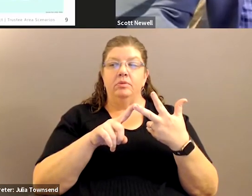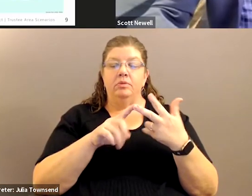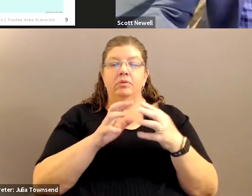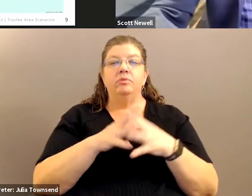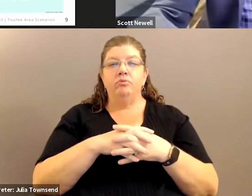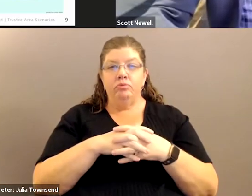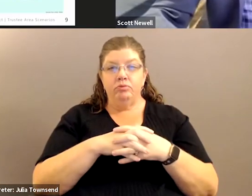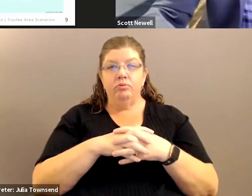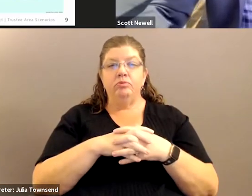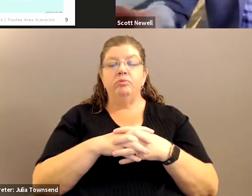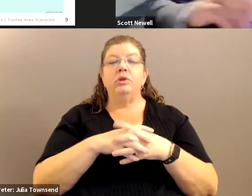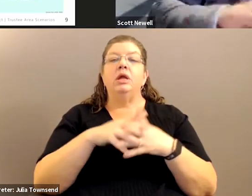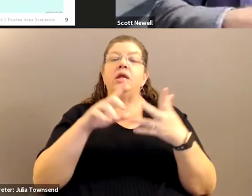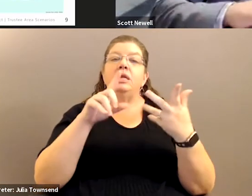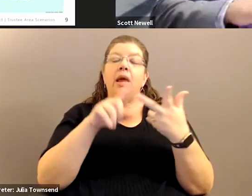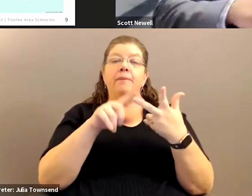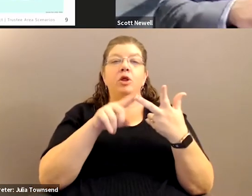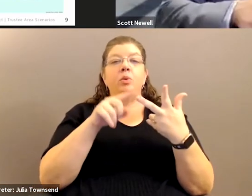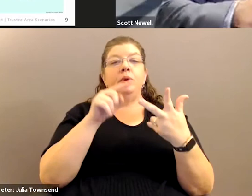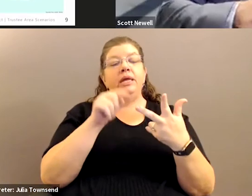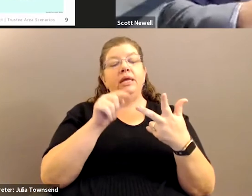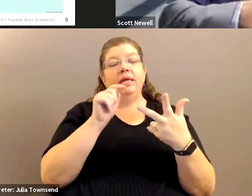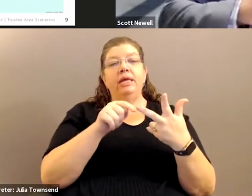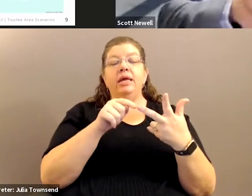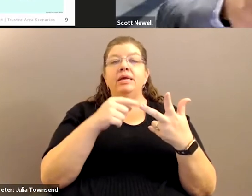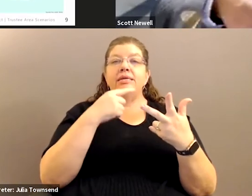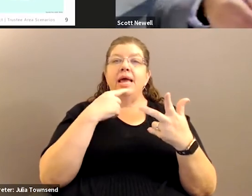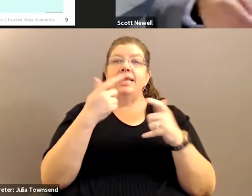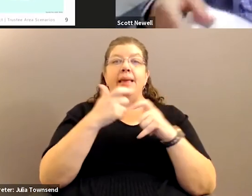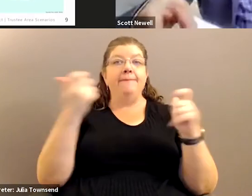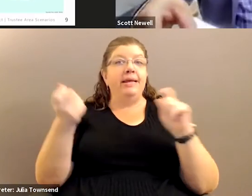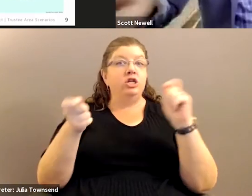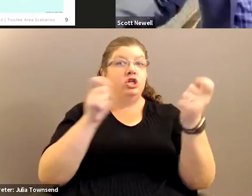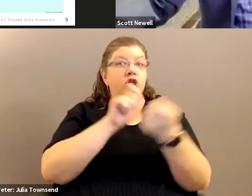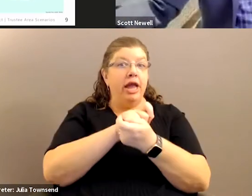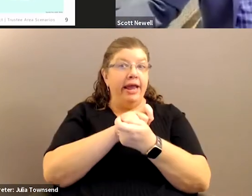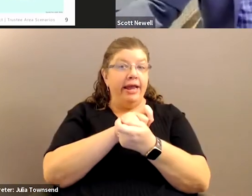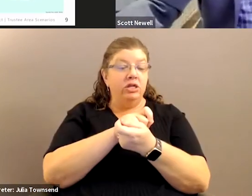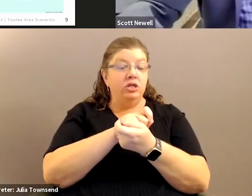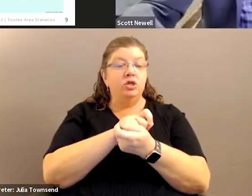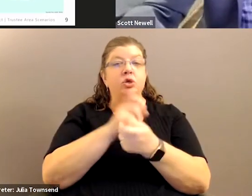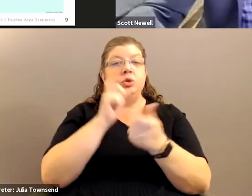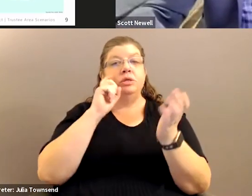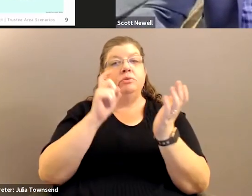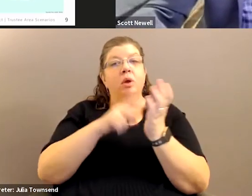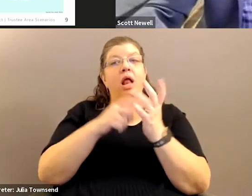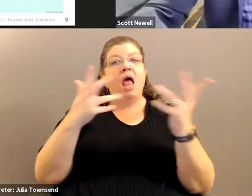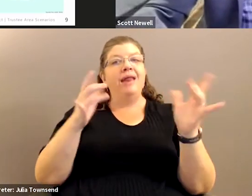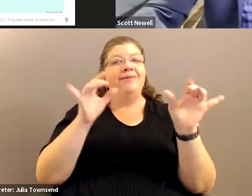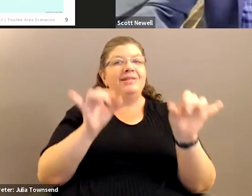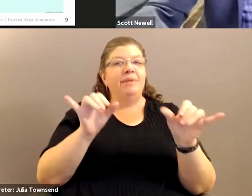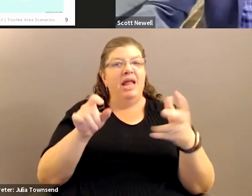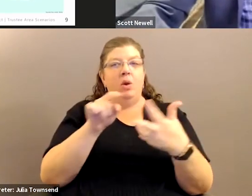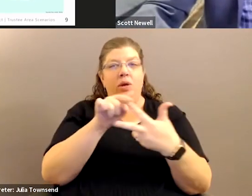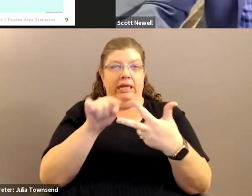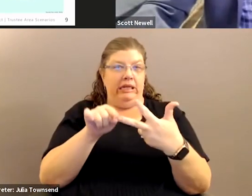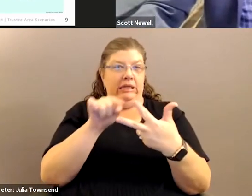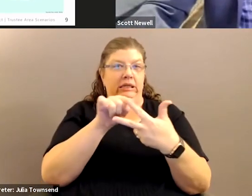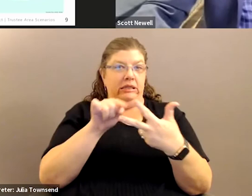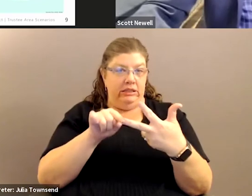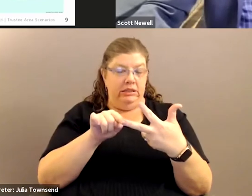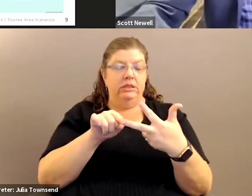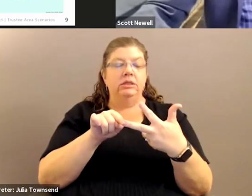so number three here um you know i would say the biggest change with this you can see there's a lot of similarities um